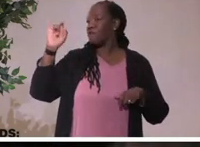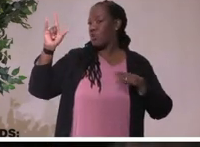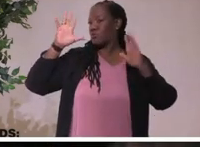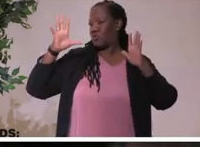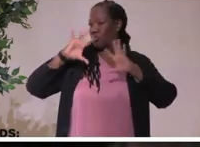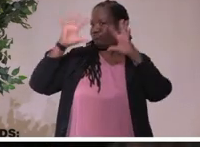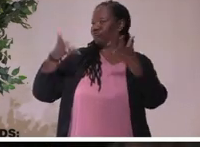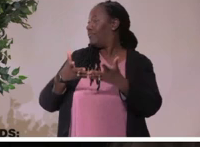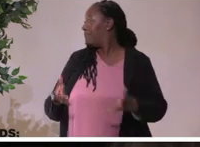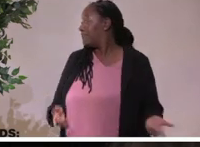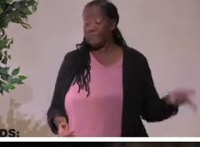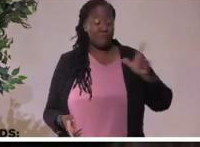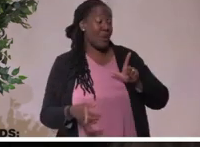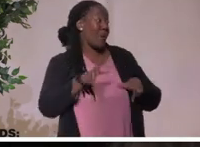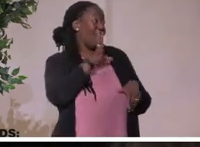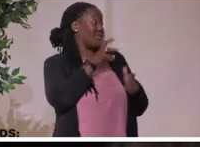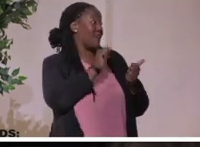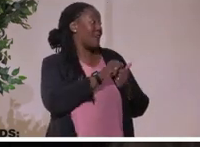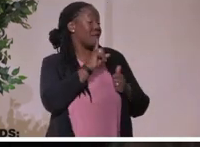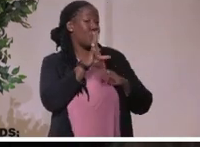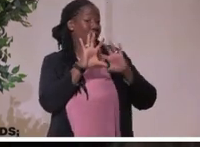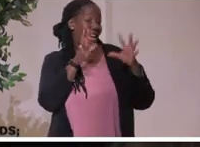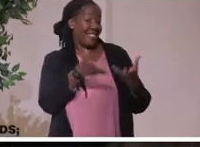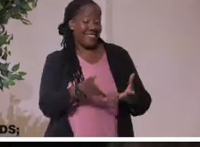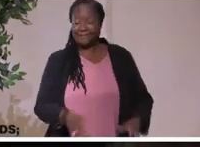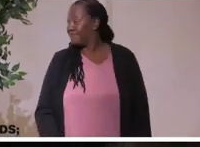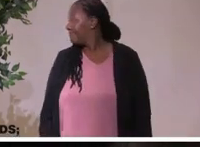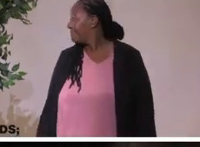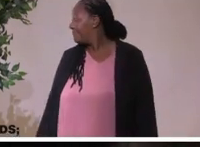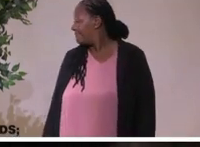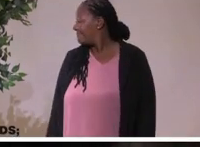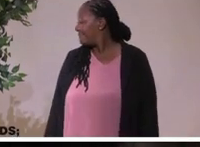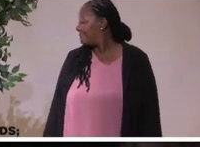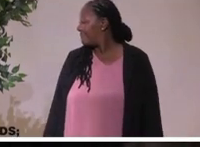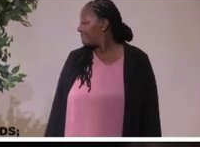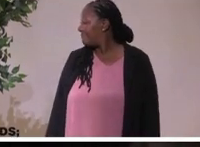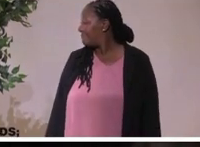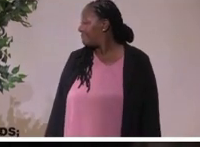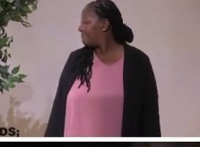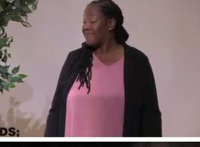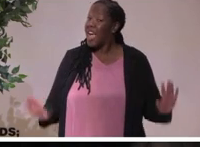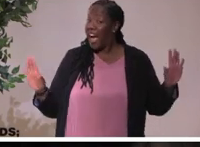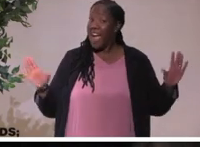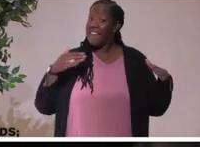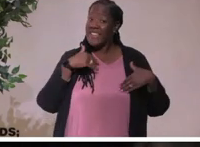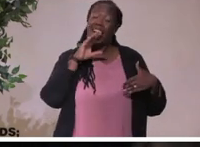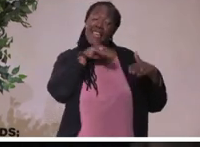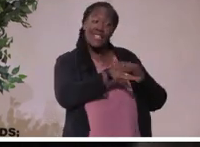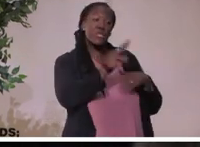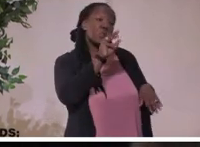the reality because... No, tell me the reality of it, baby. I still haven't gotten quite into the metaverse yet. I'm trying.